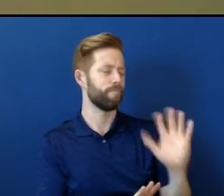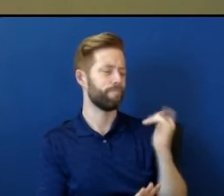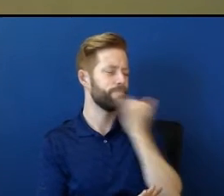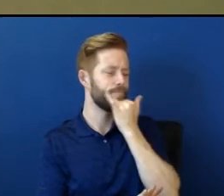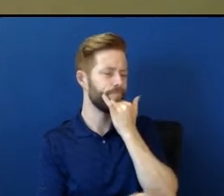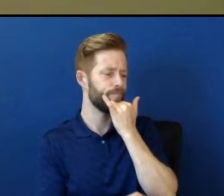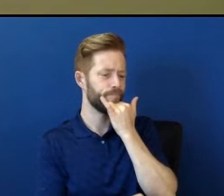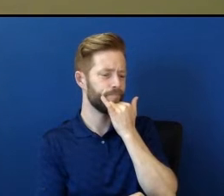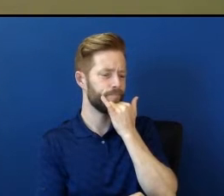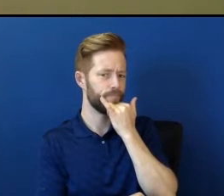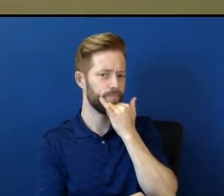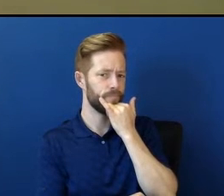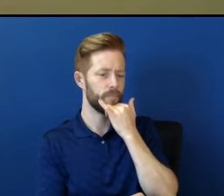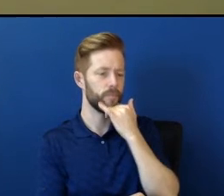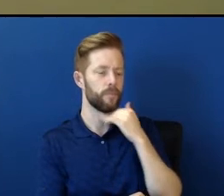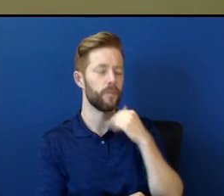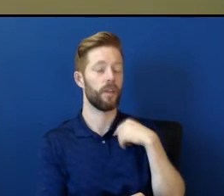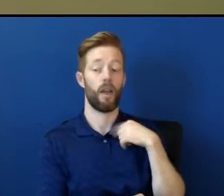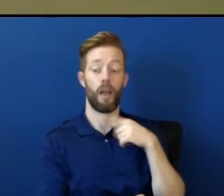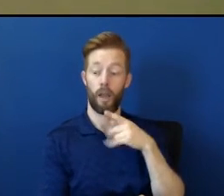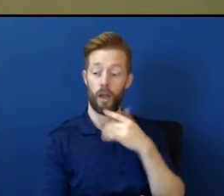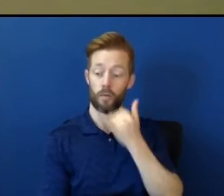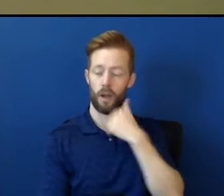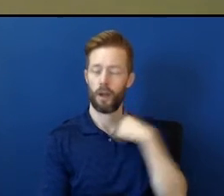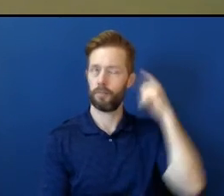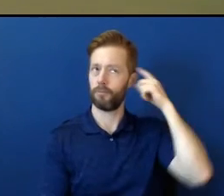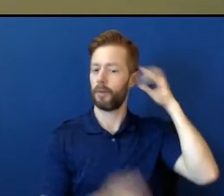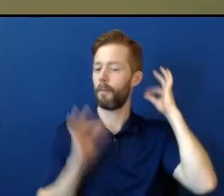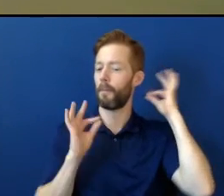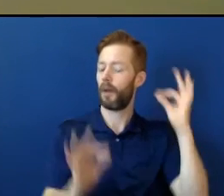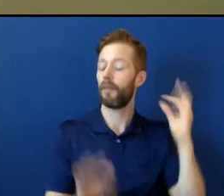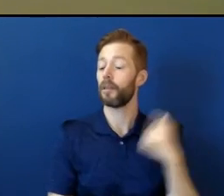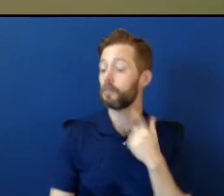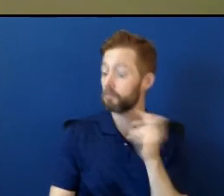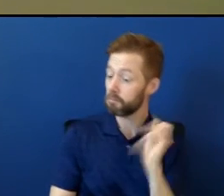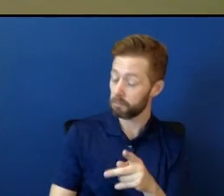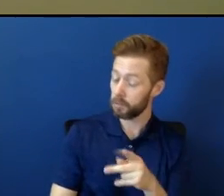that gave me a perfect opportunity to say, well, Ryan,